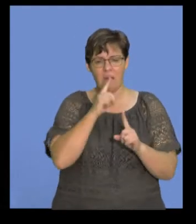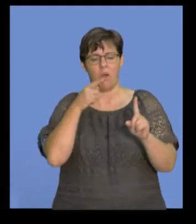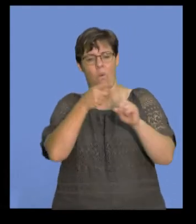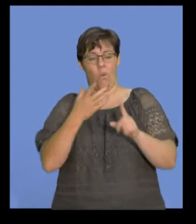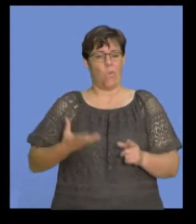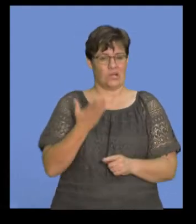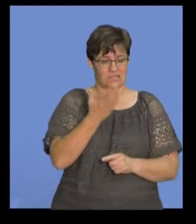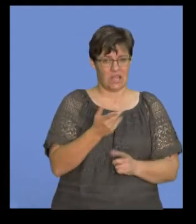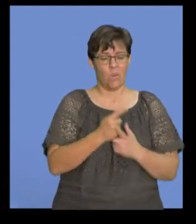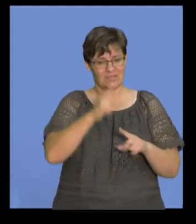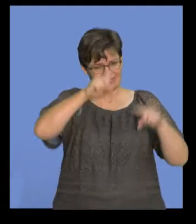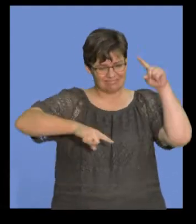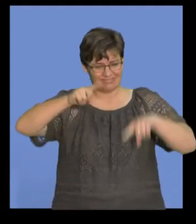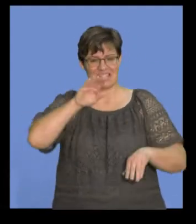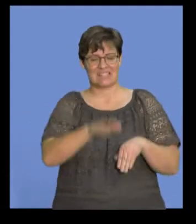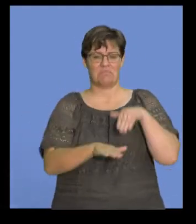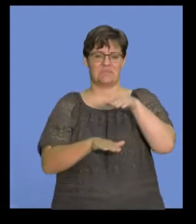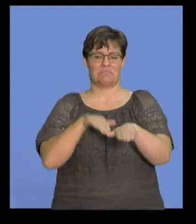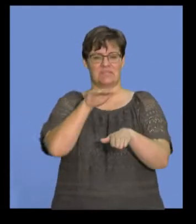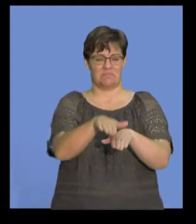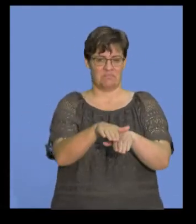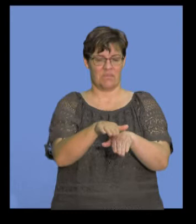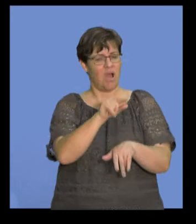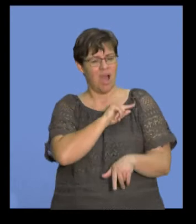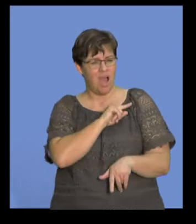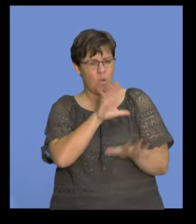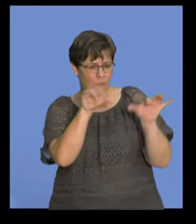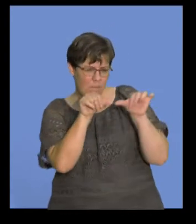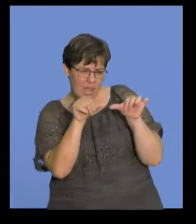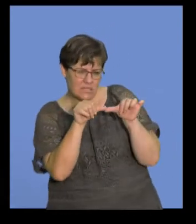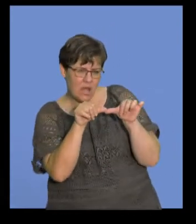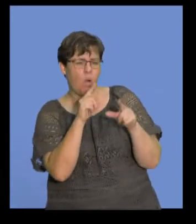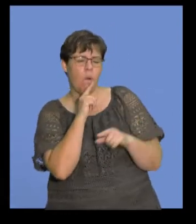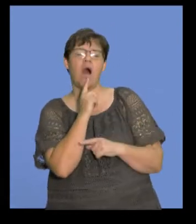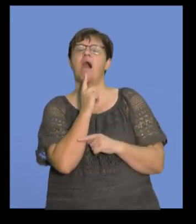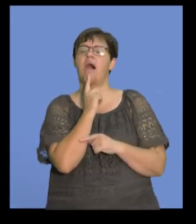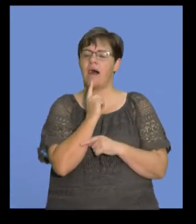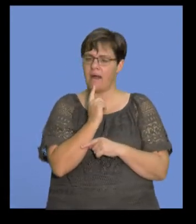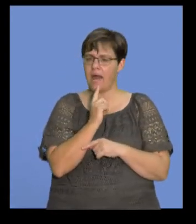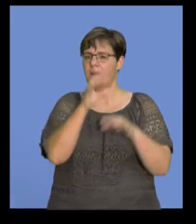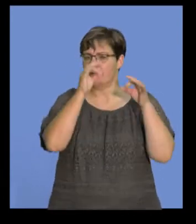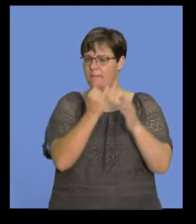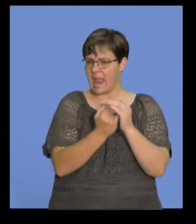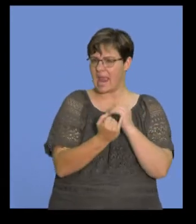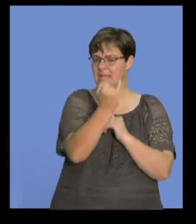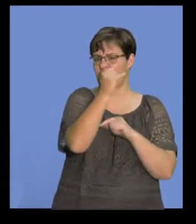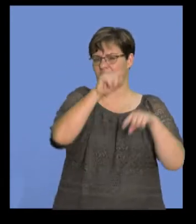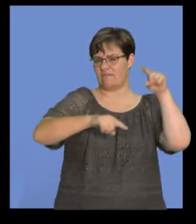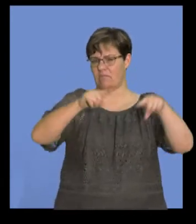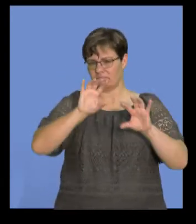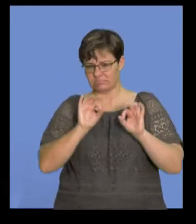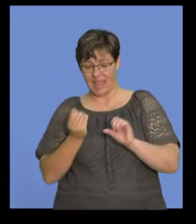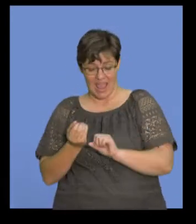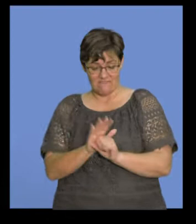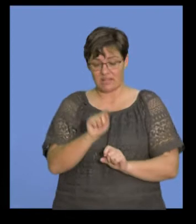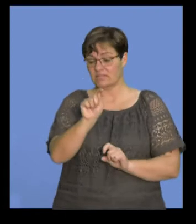follow to conduct a series of steps to actually measure out or to measure out the independent variables'